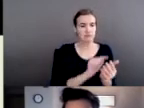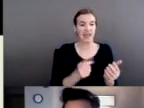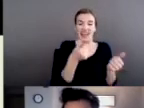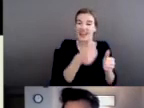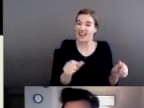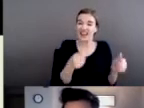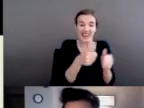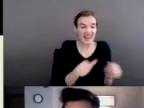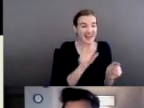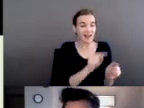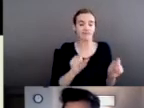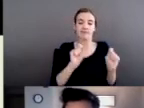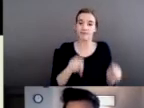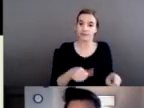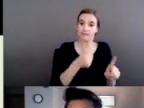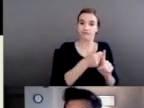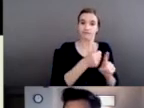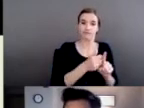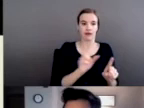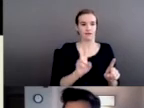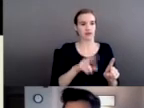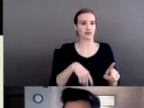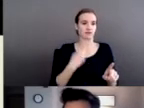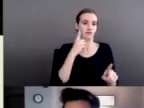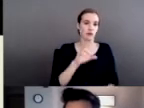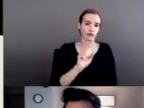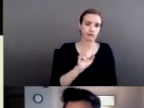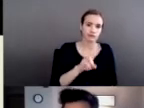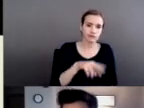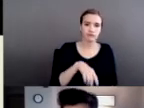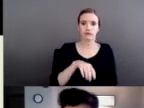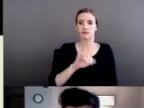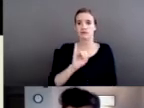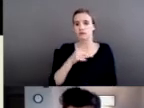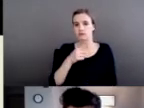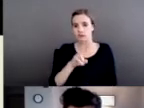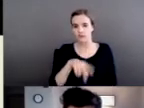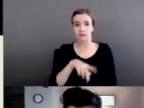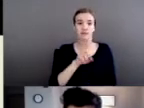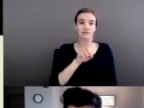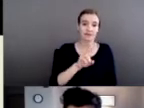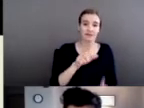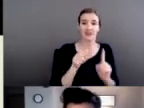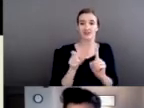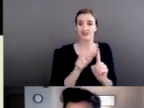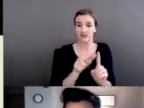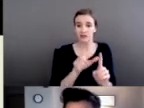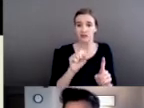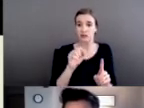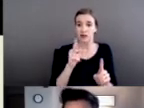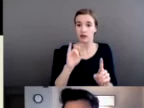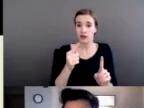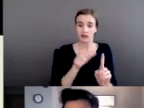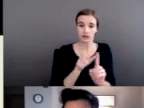violence, stalking, dating violence, all of those gender-based crimes. Anyone can be a victim. And it's also